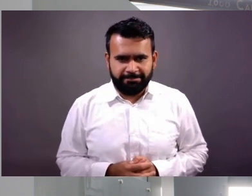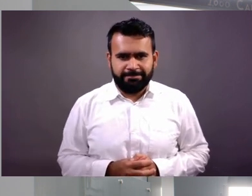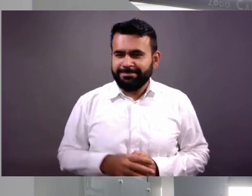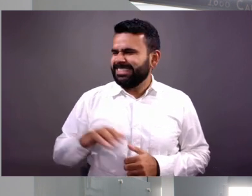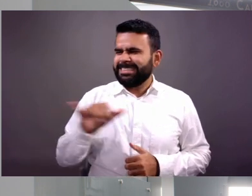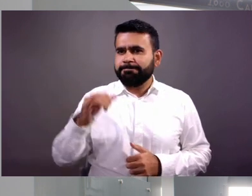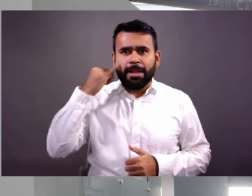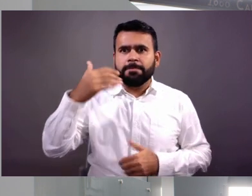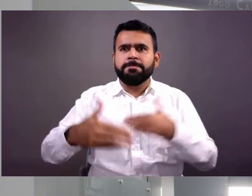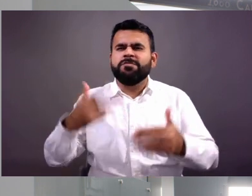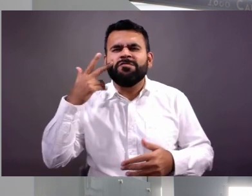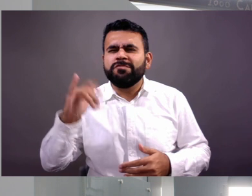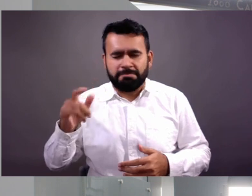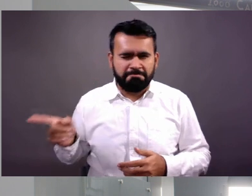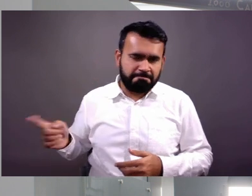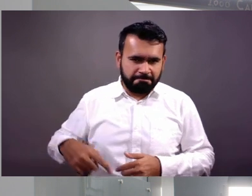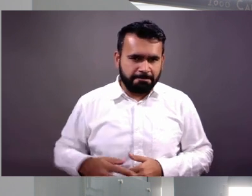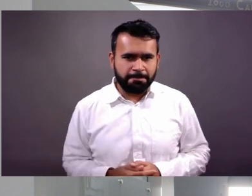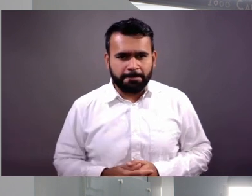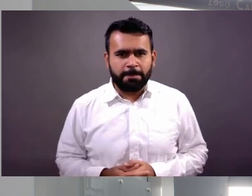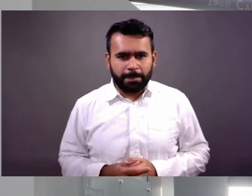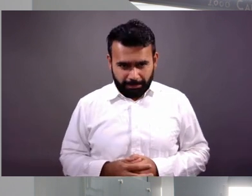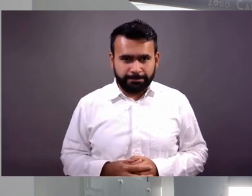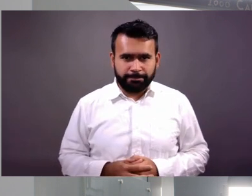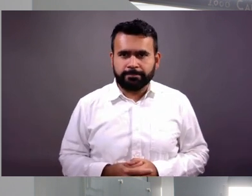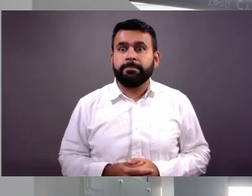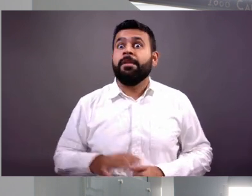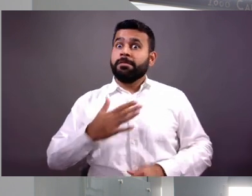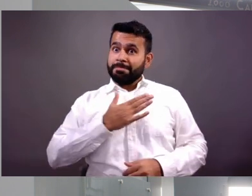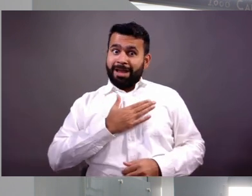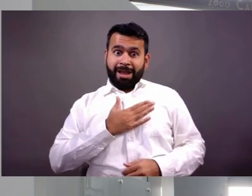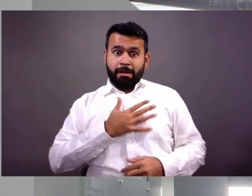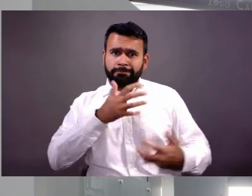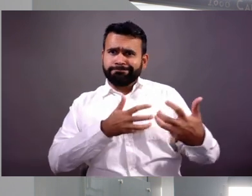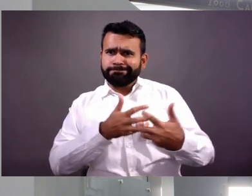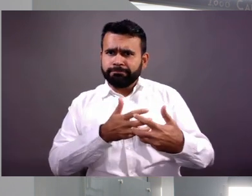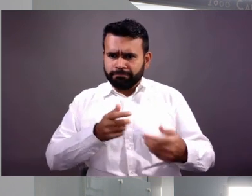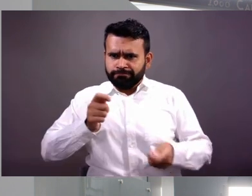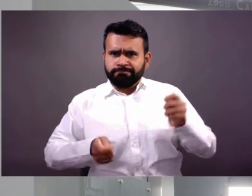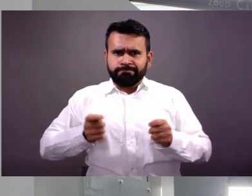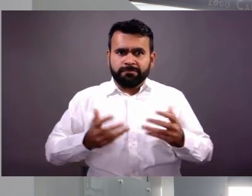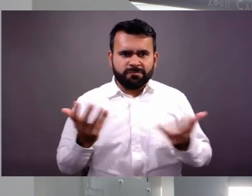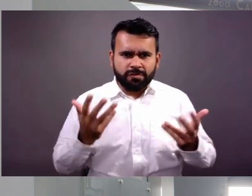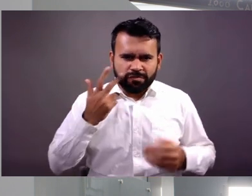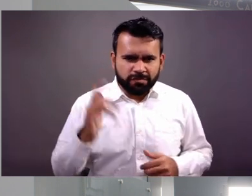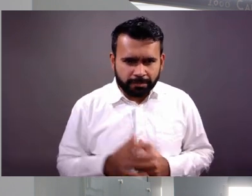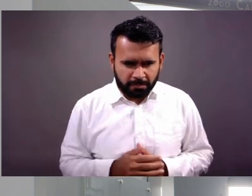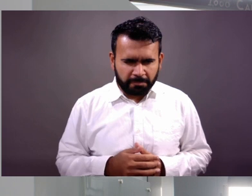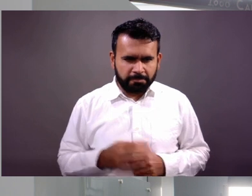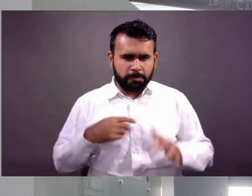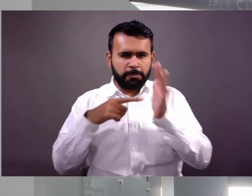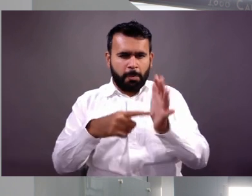All right, so we're going to be doing the same move. Harmony, thank you. Take over. Thanks, Kelly. So for my